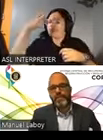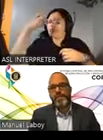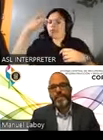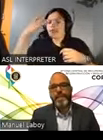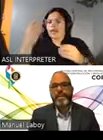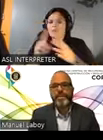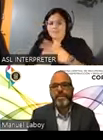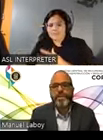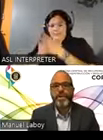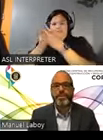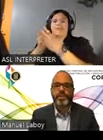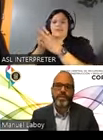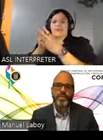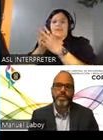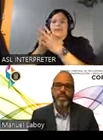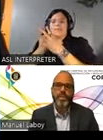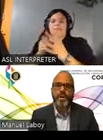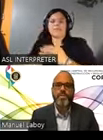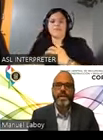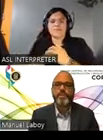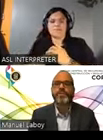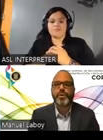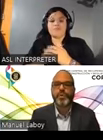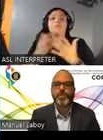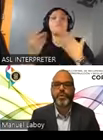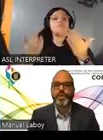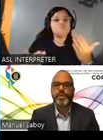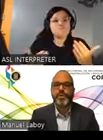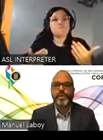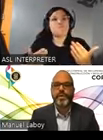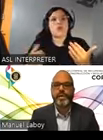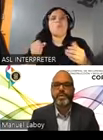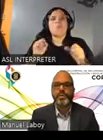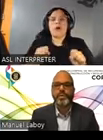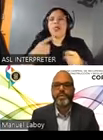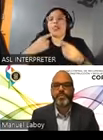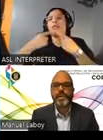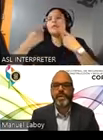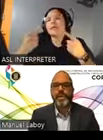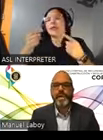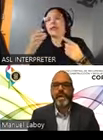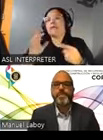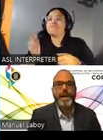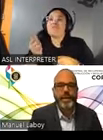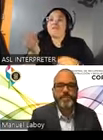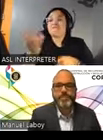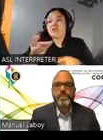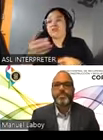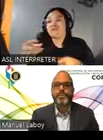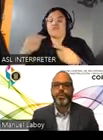of the next few years where we're gonna be reconstructing Puerto Rico's electrical system. And in